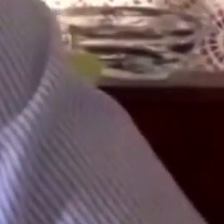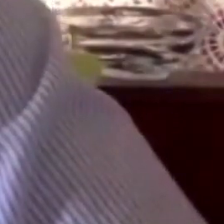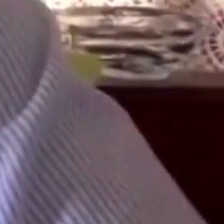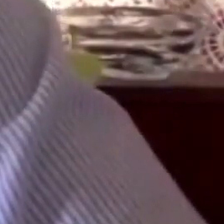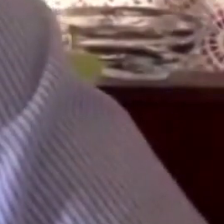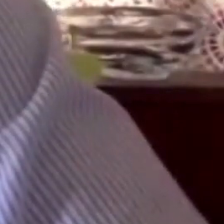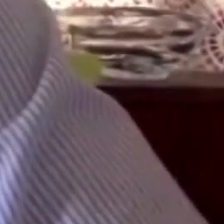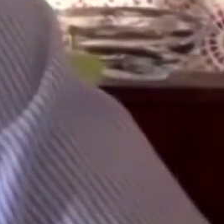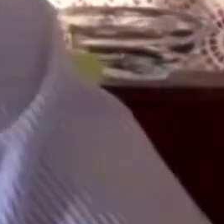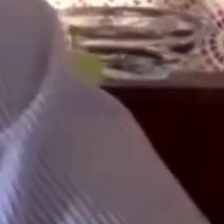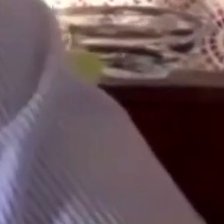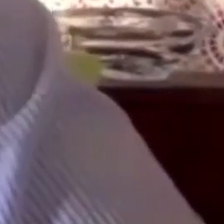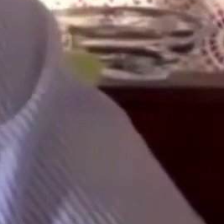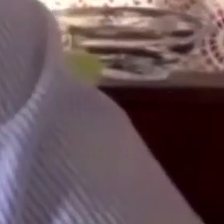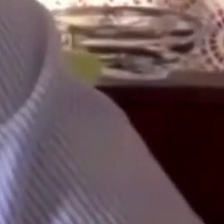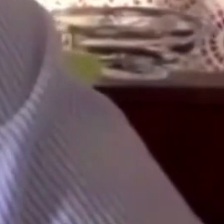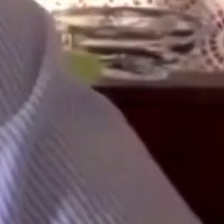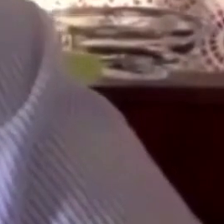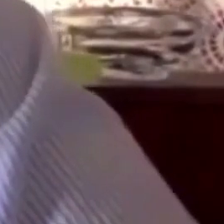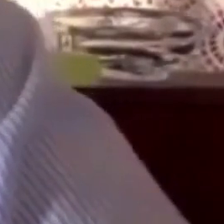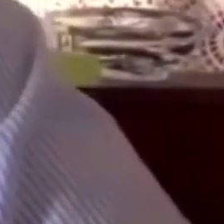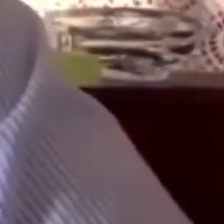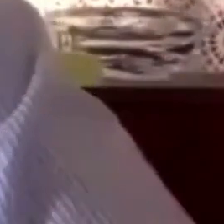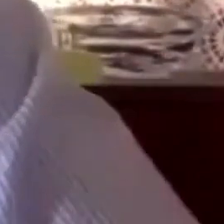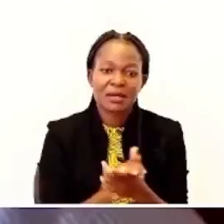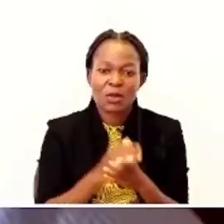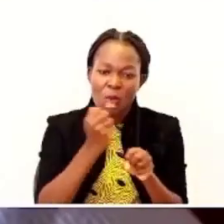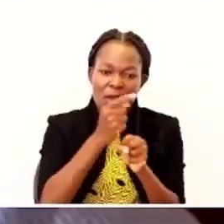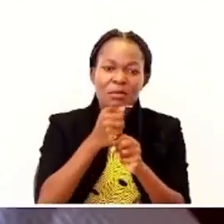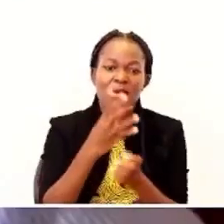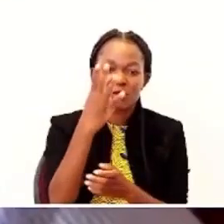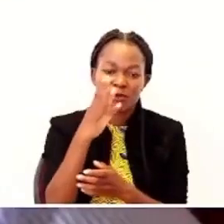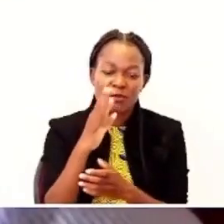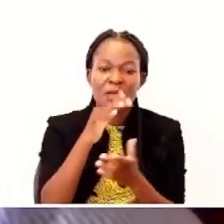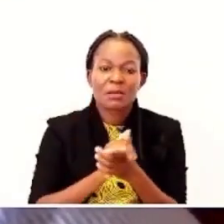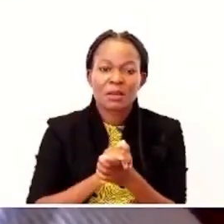We need to cut emissions by global emissions by